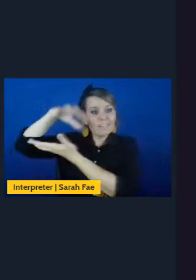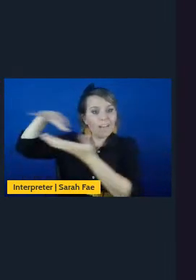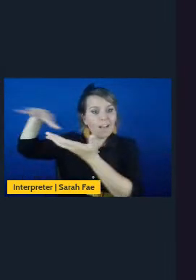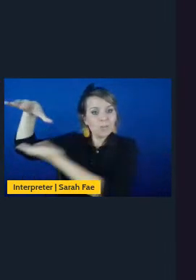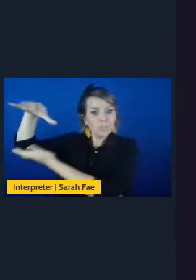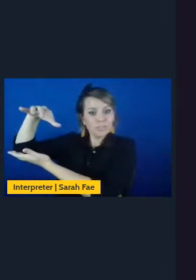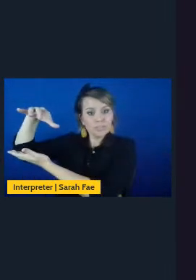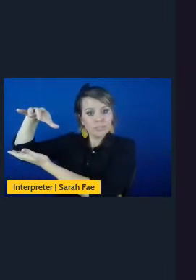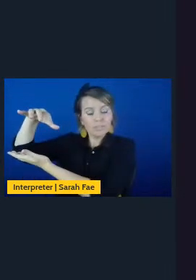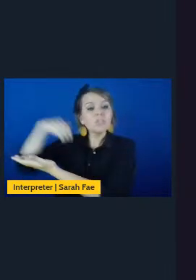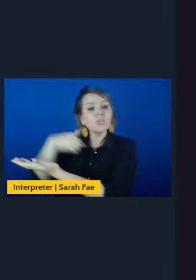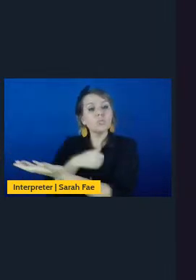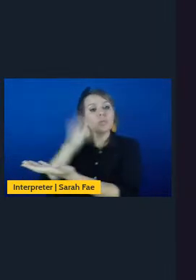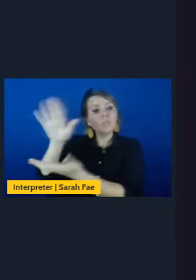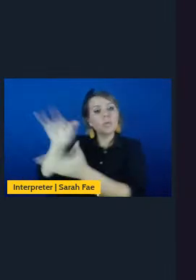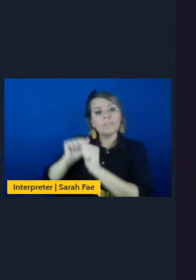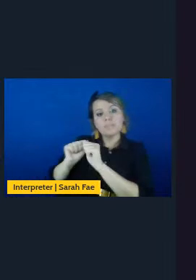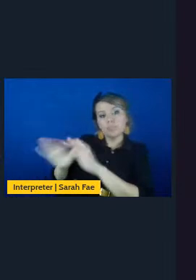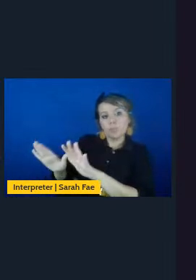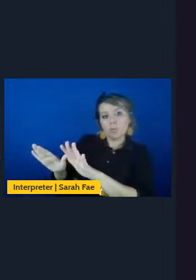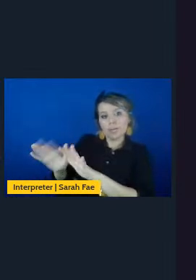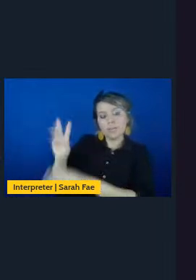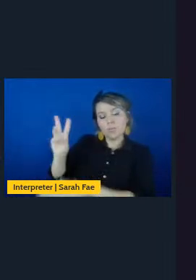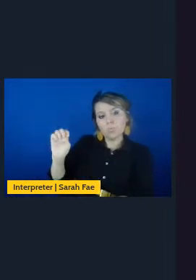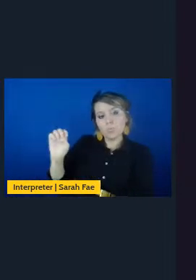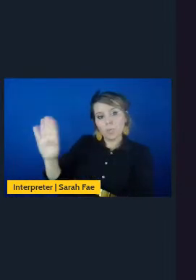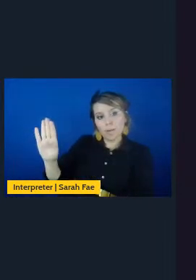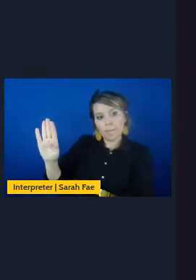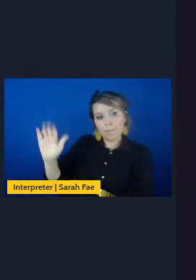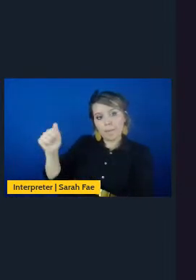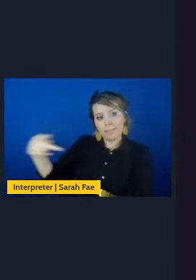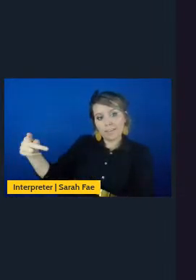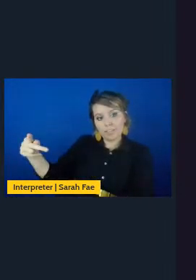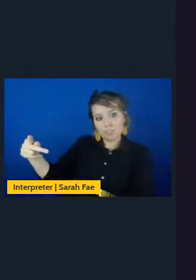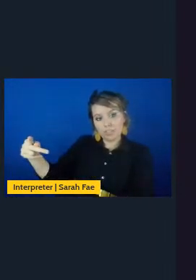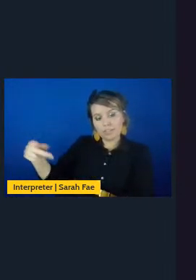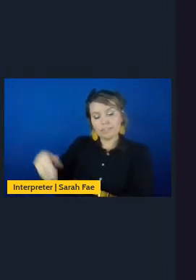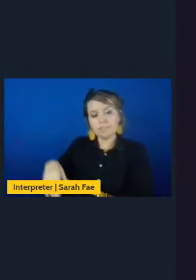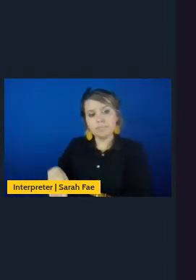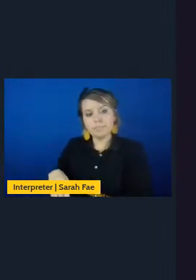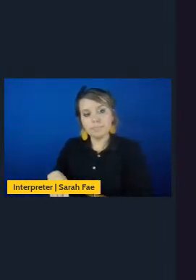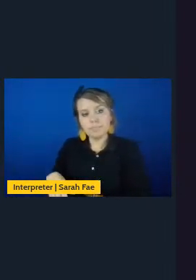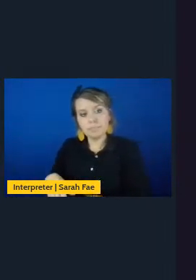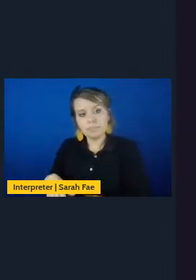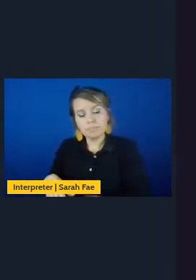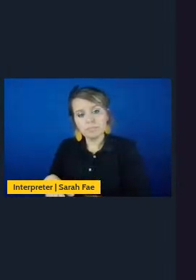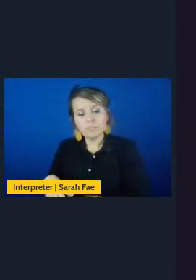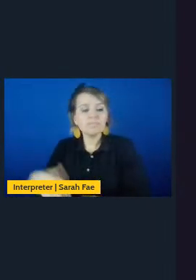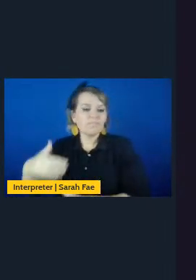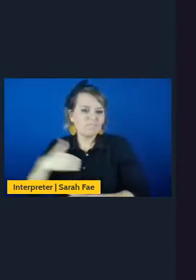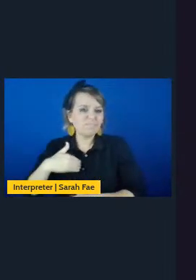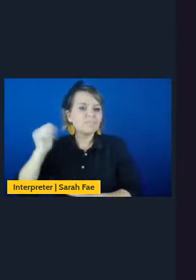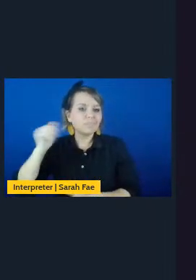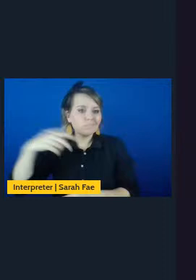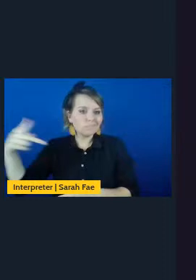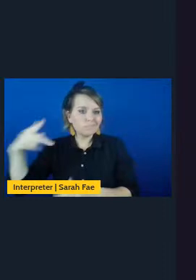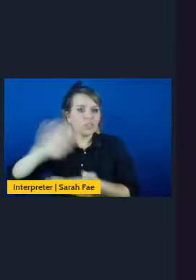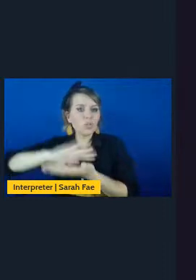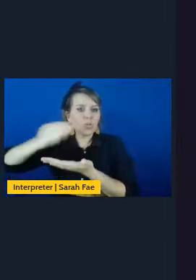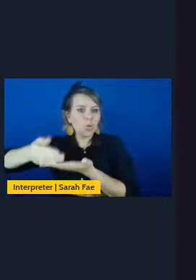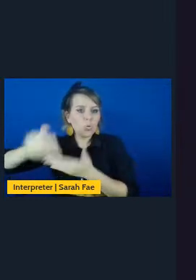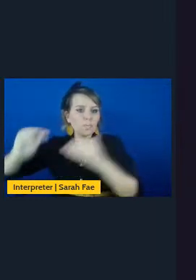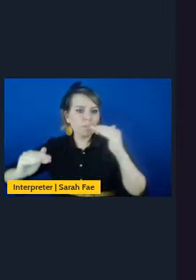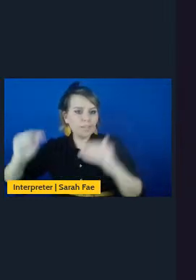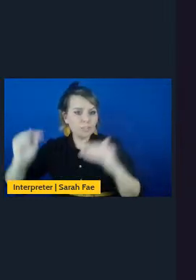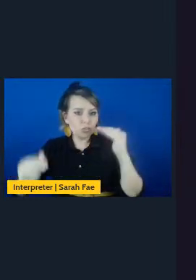be deploying the web application, which has the application load balancer, and then hosted